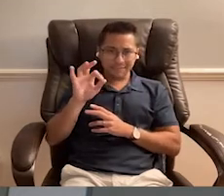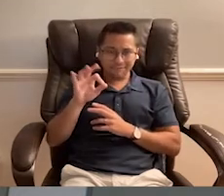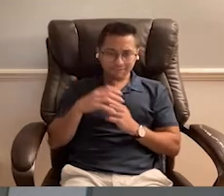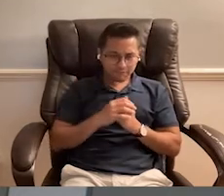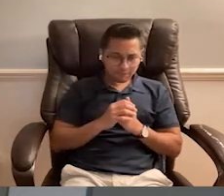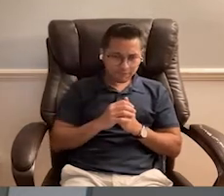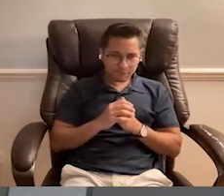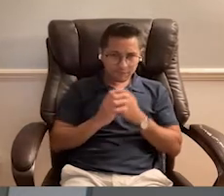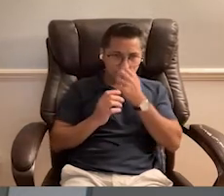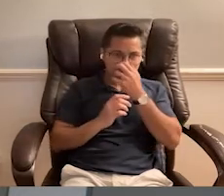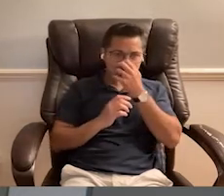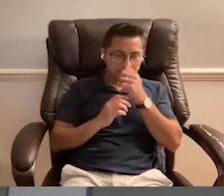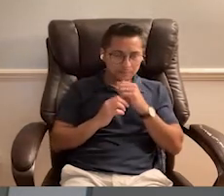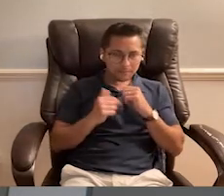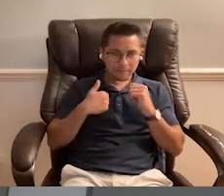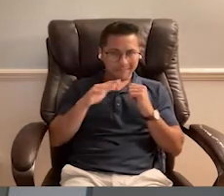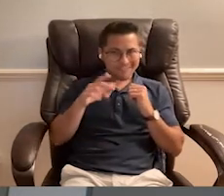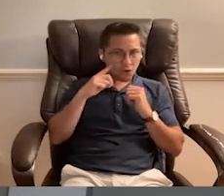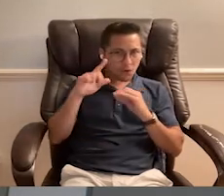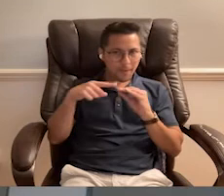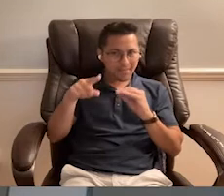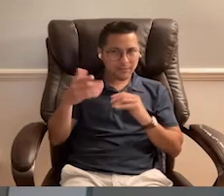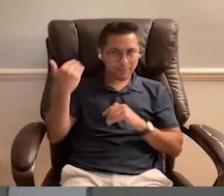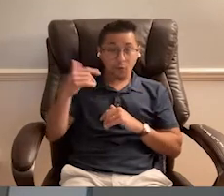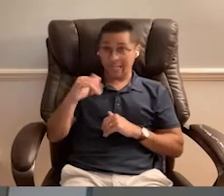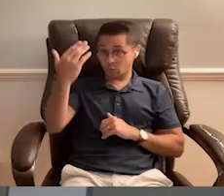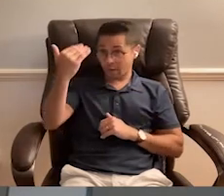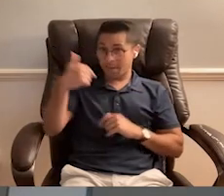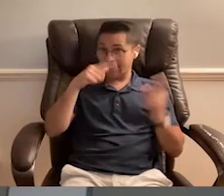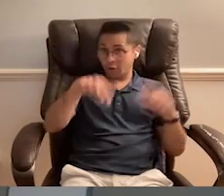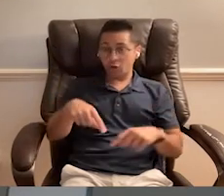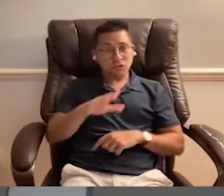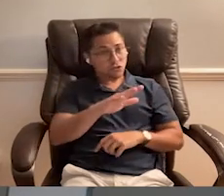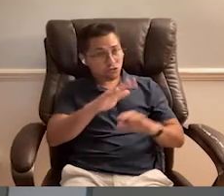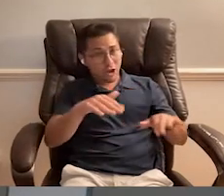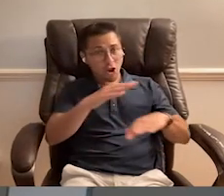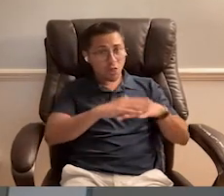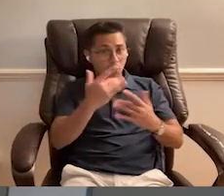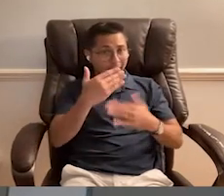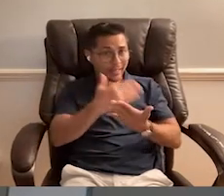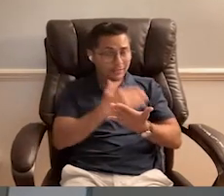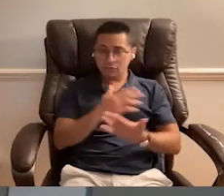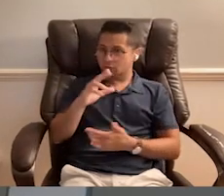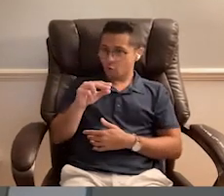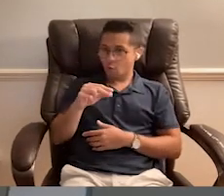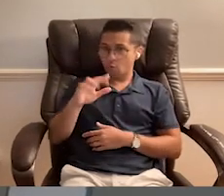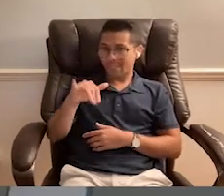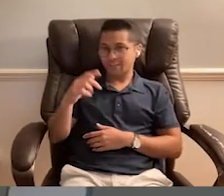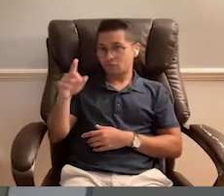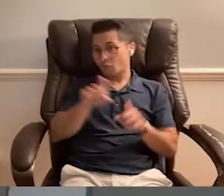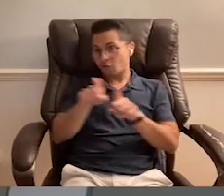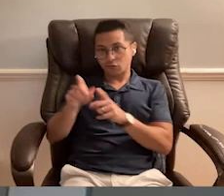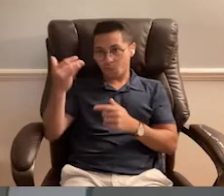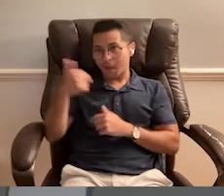Yeah. So this is something I still should also be doing for my child. I have never heard about this. That's why I'm here. Is your child on